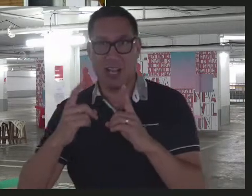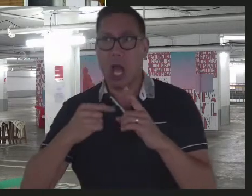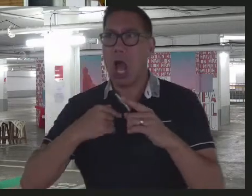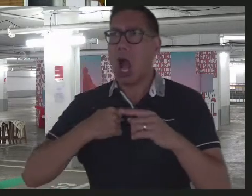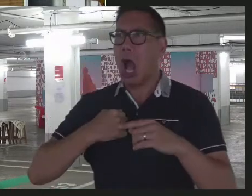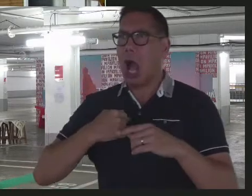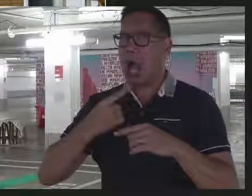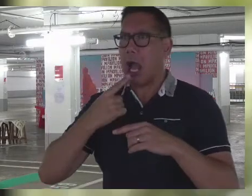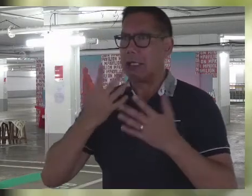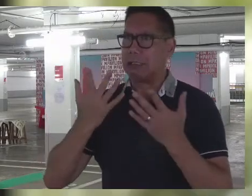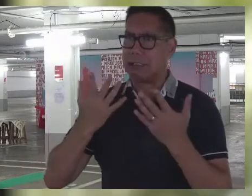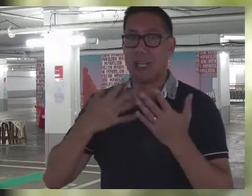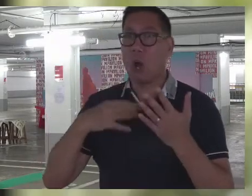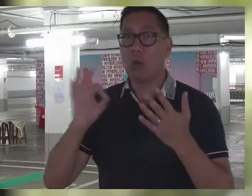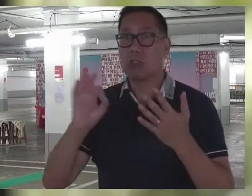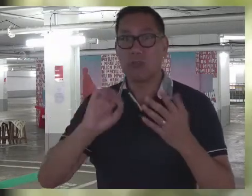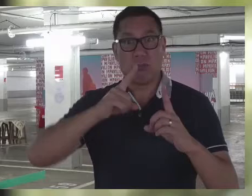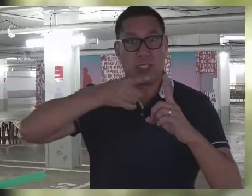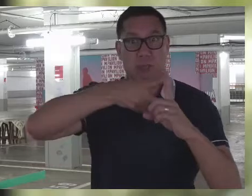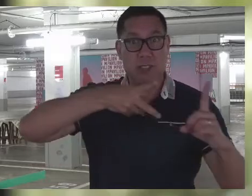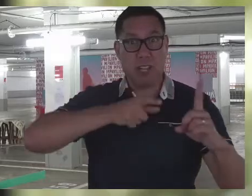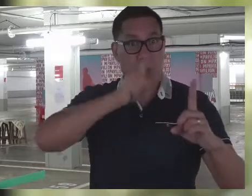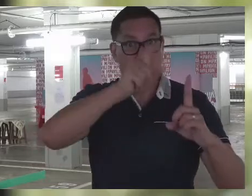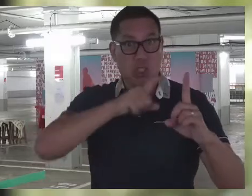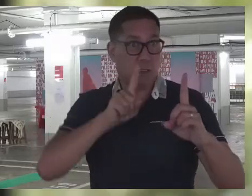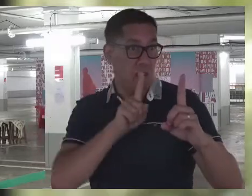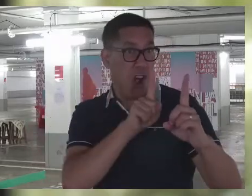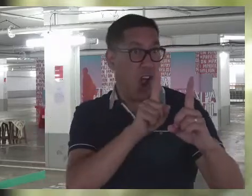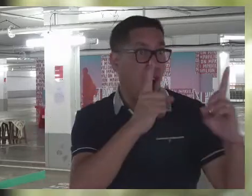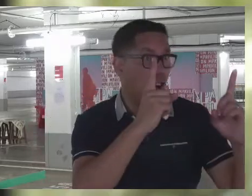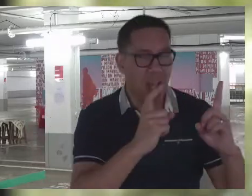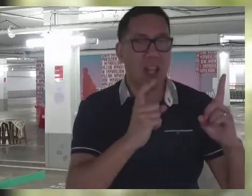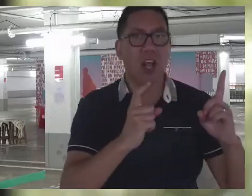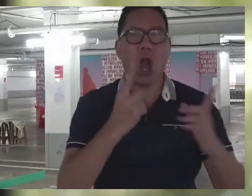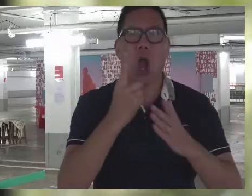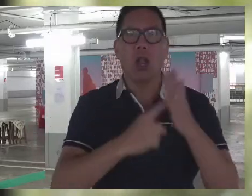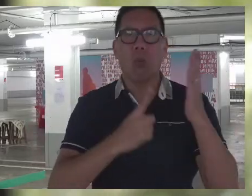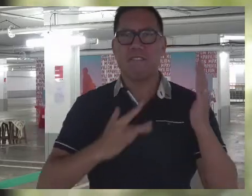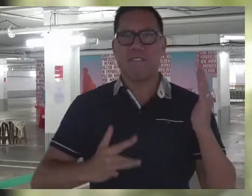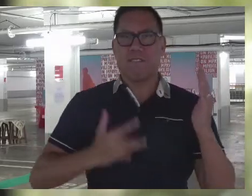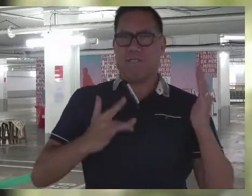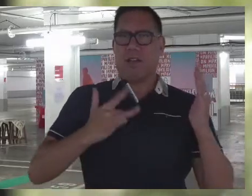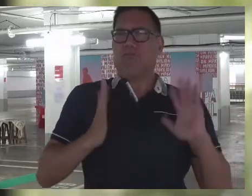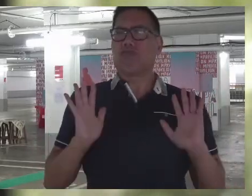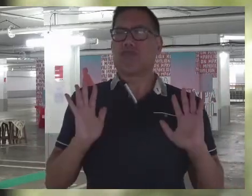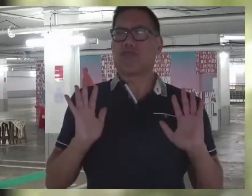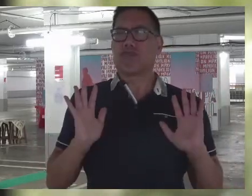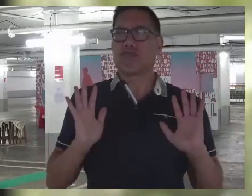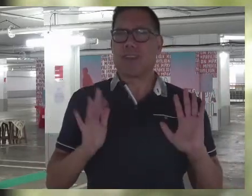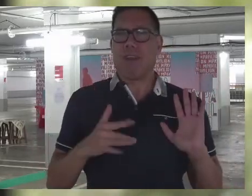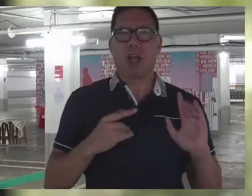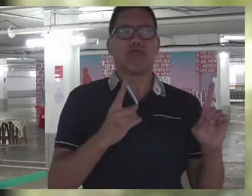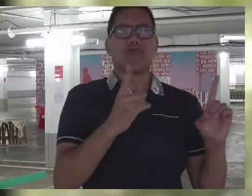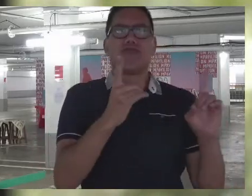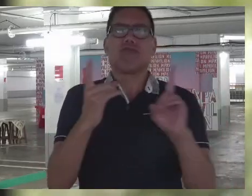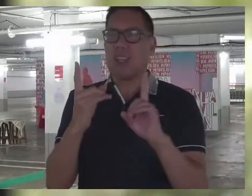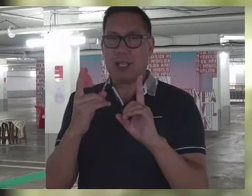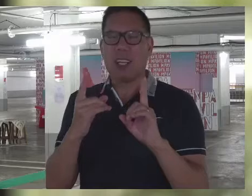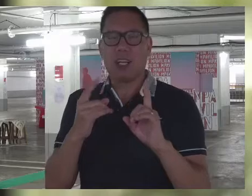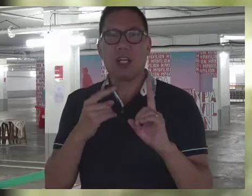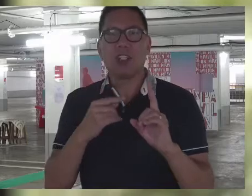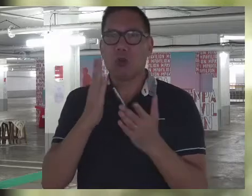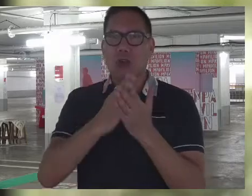I said, look, really, I wasn't looking for any particular politician, I was looking for a sentiment. So the thing is, with all the images of